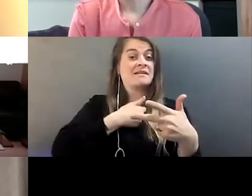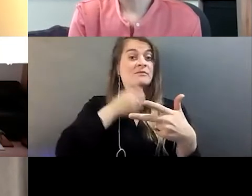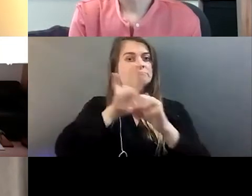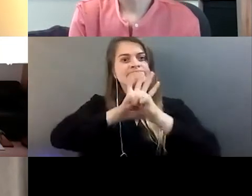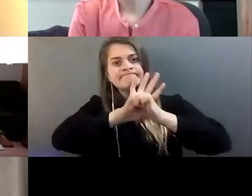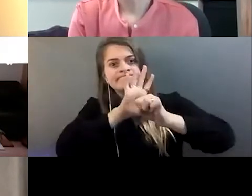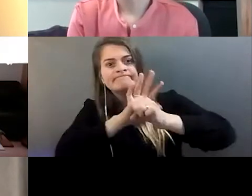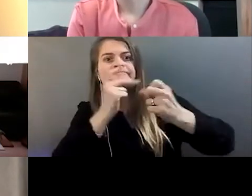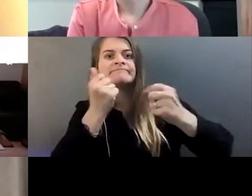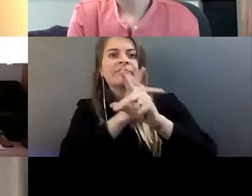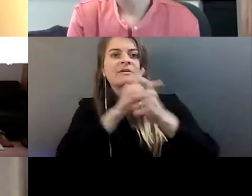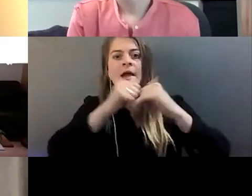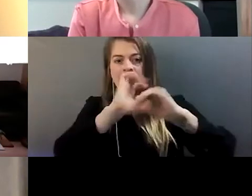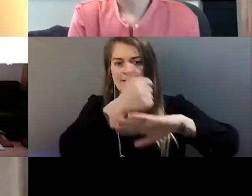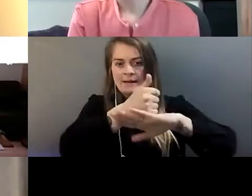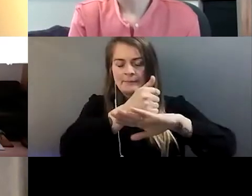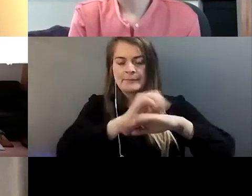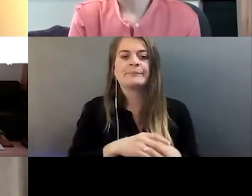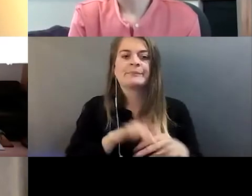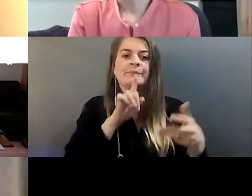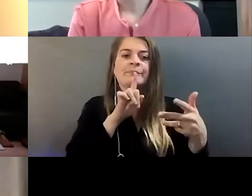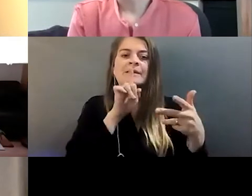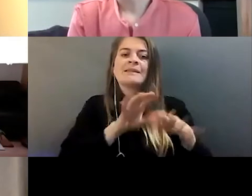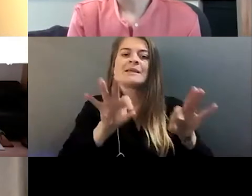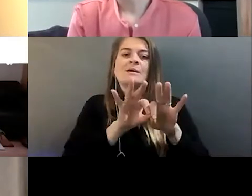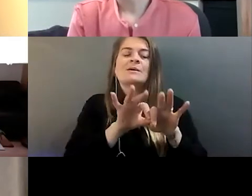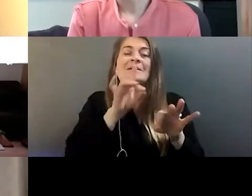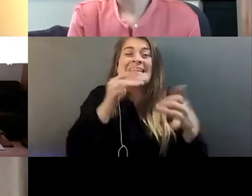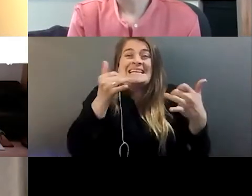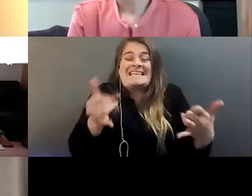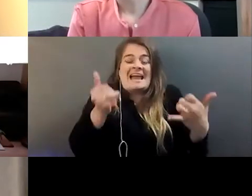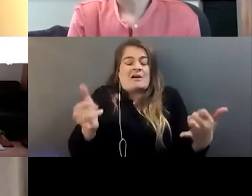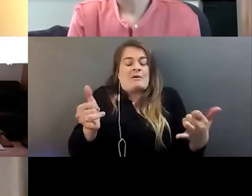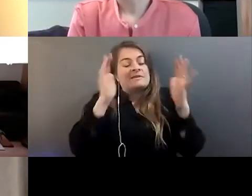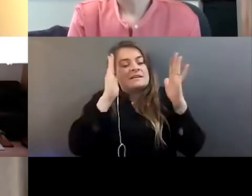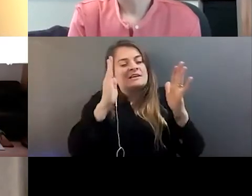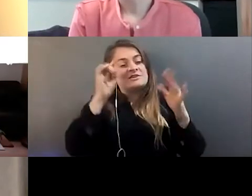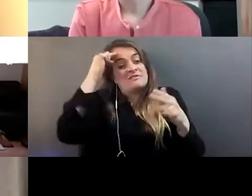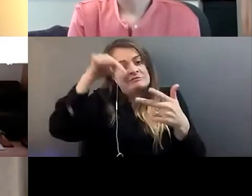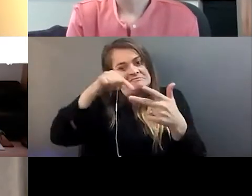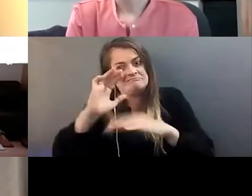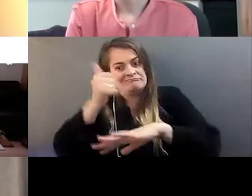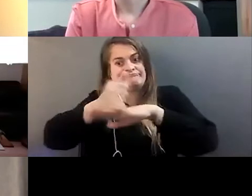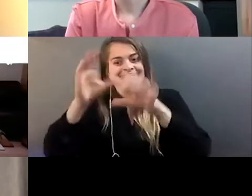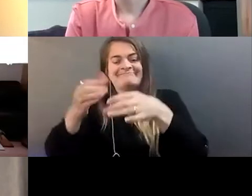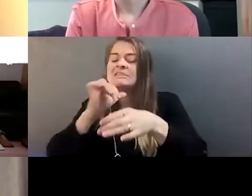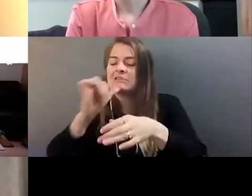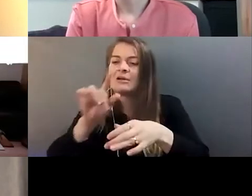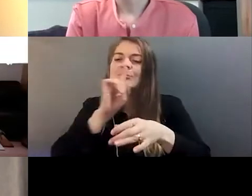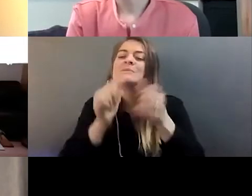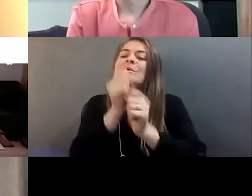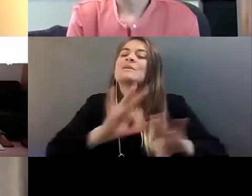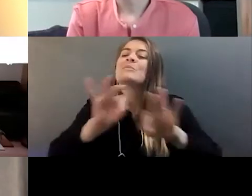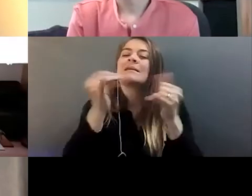that vigorously. The time and attention for that is not there right now. Time and attention right now is focused on, let's get people